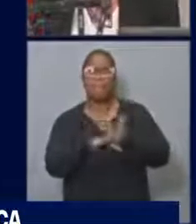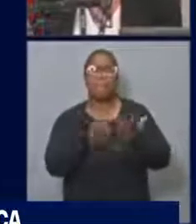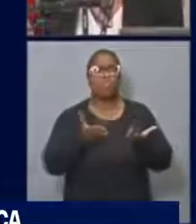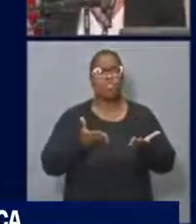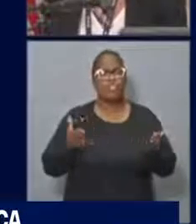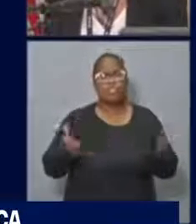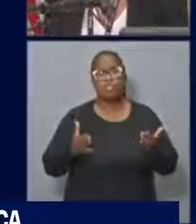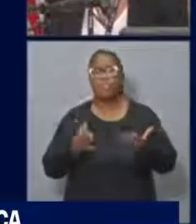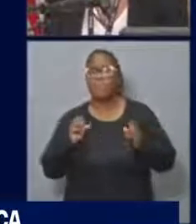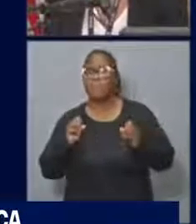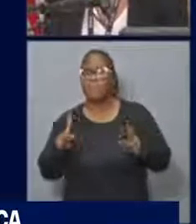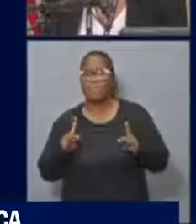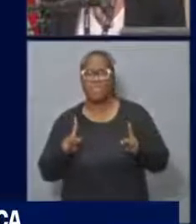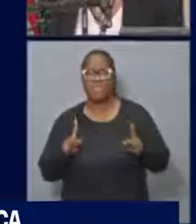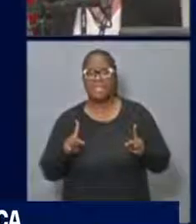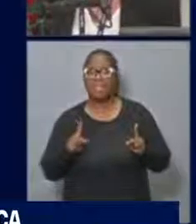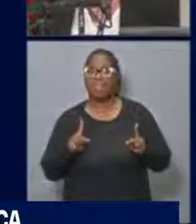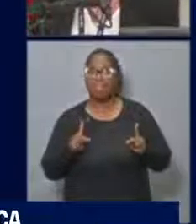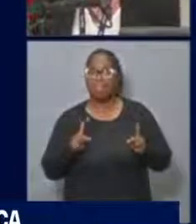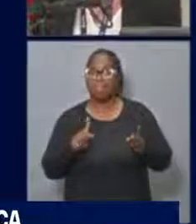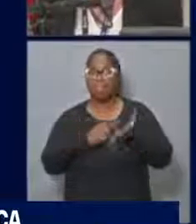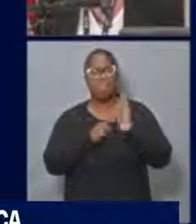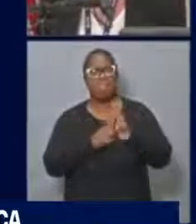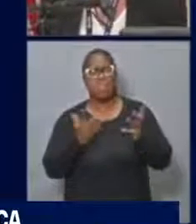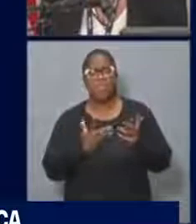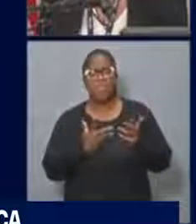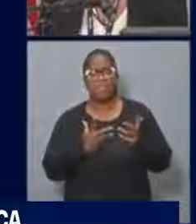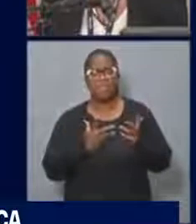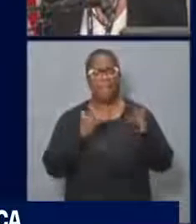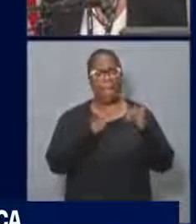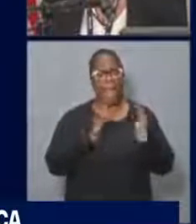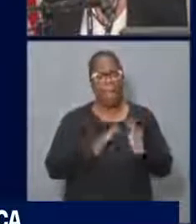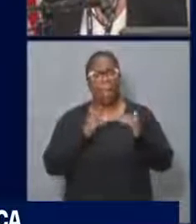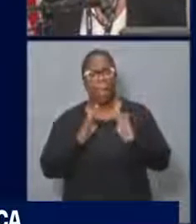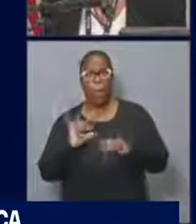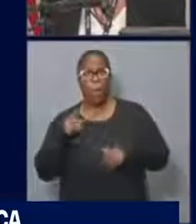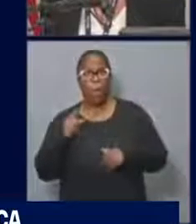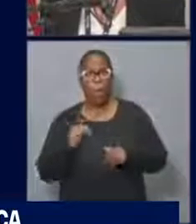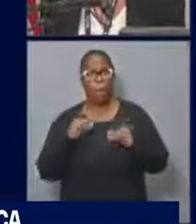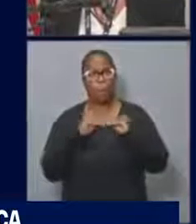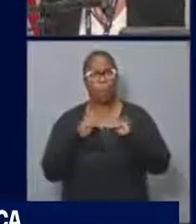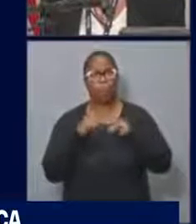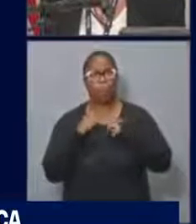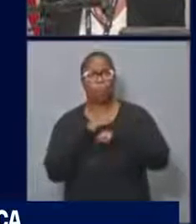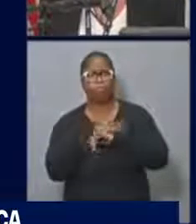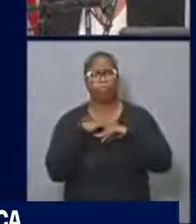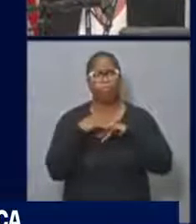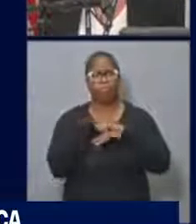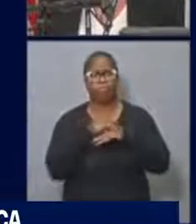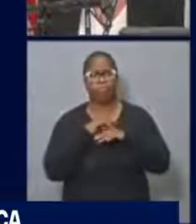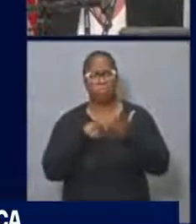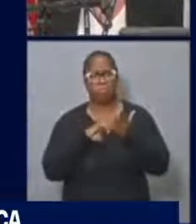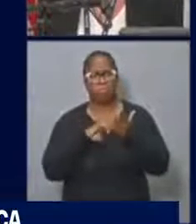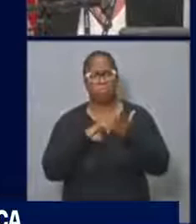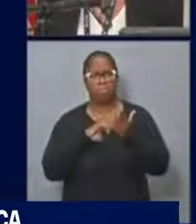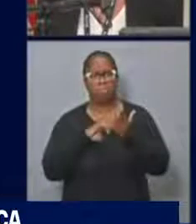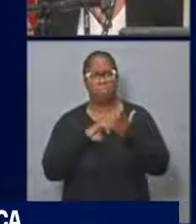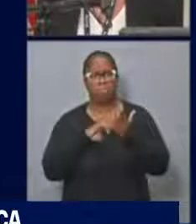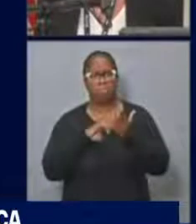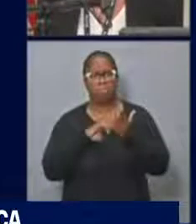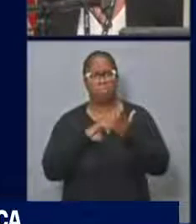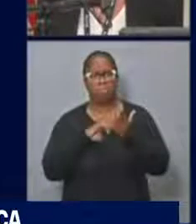health. This includes living in more crowded housing conditions that make it physically hard to distance,